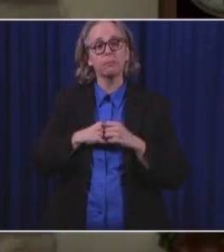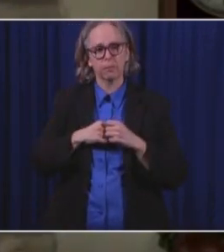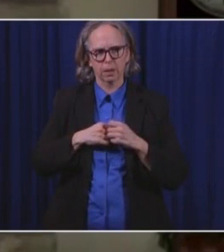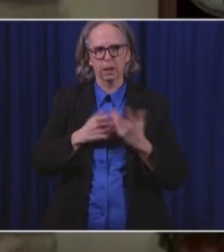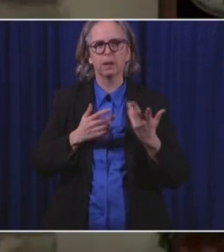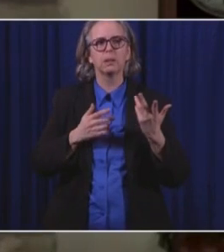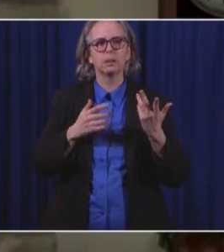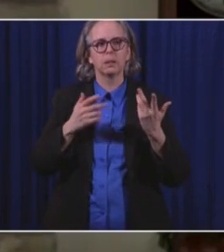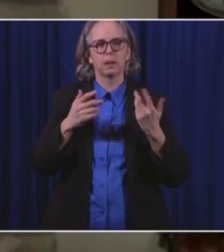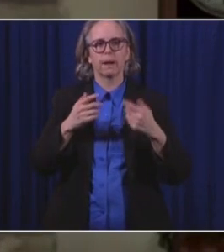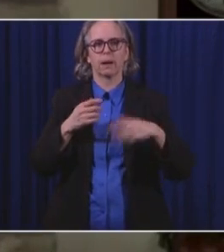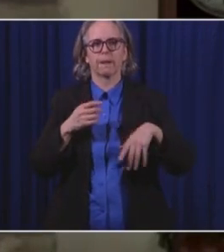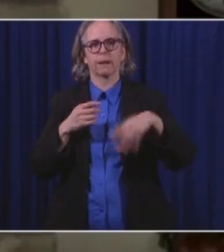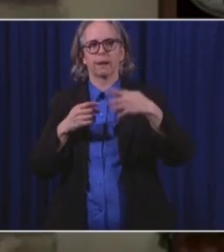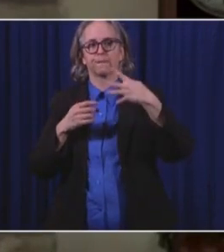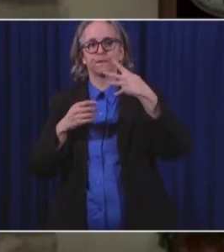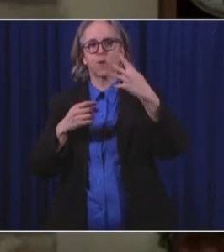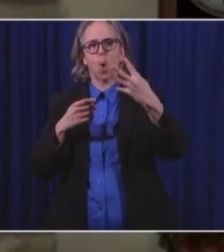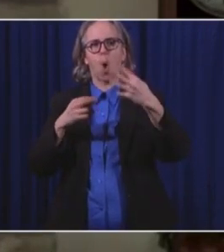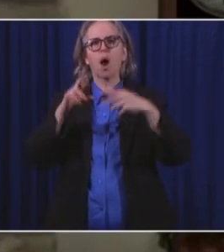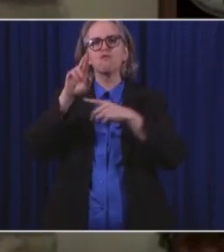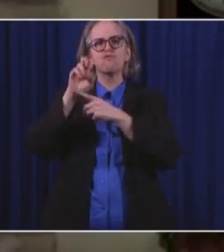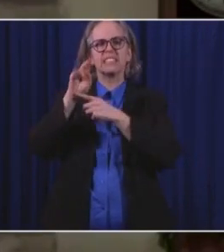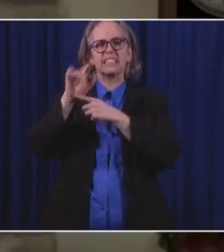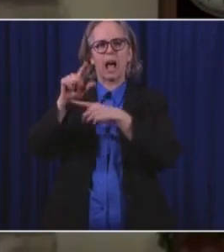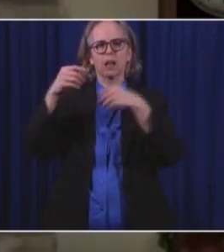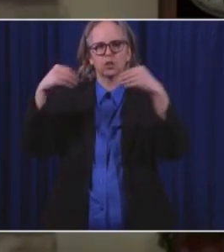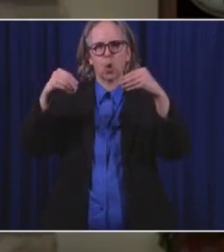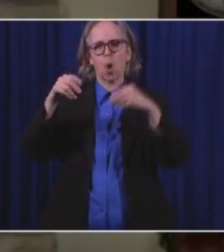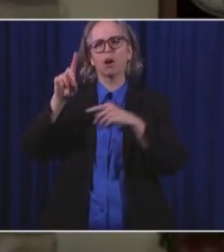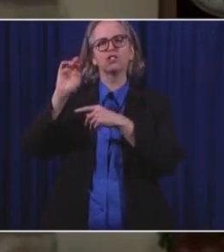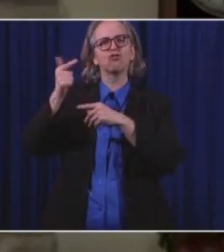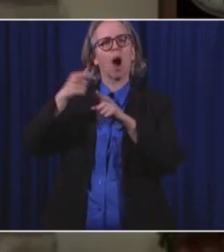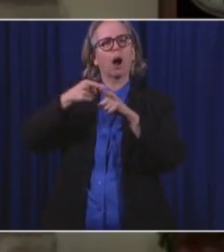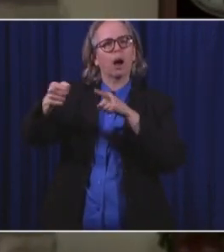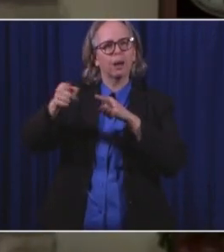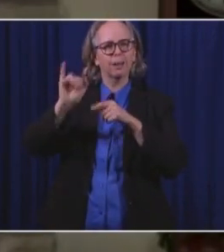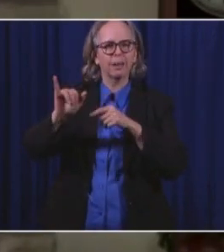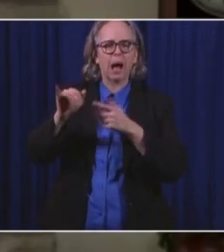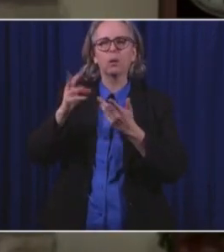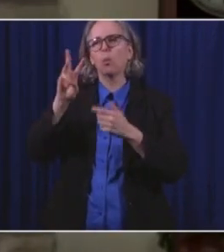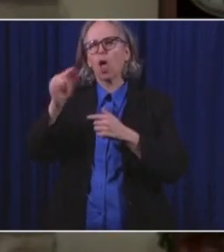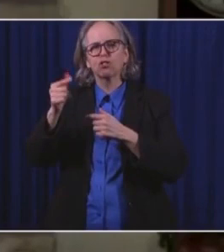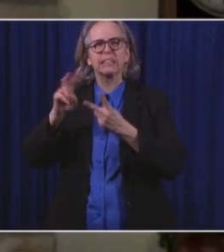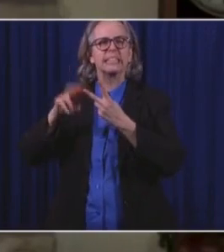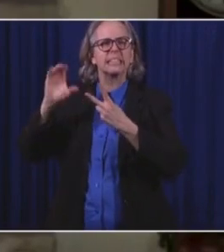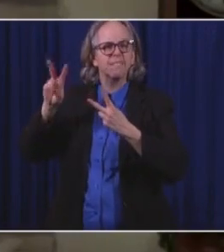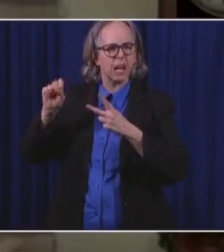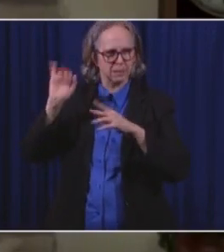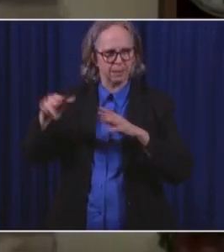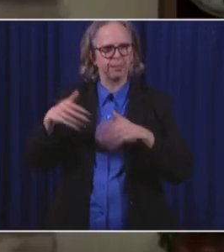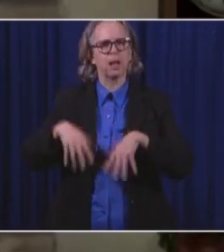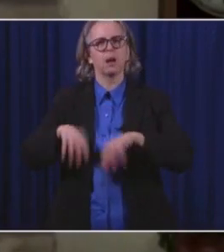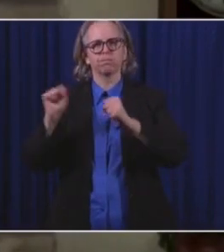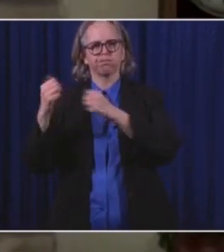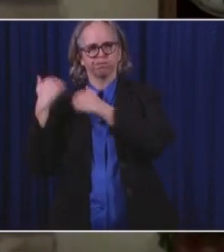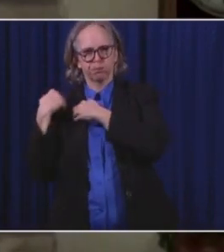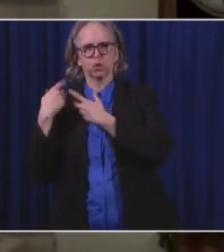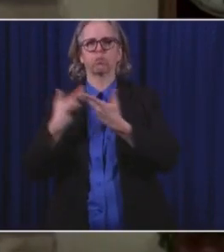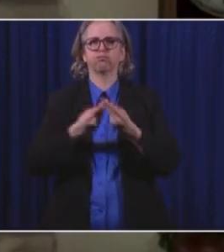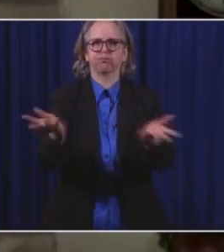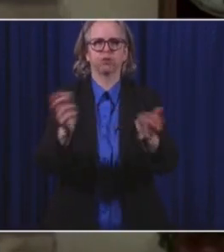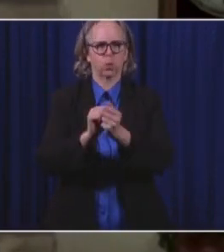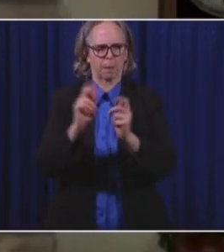companies, that will be administering these to people in congregate care settings, starting with the nursing